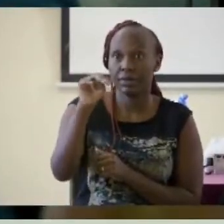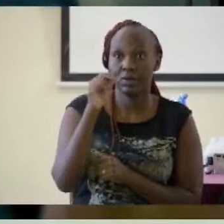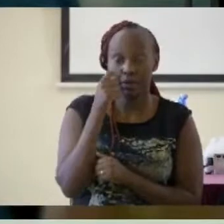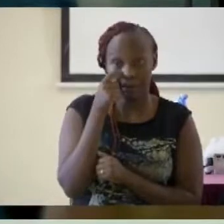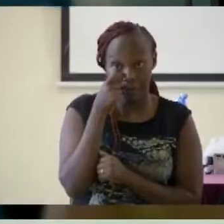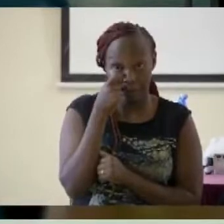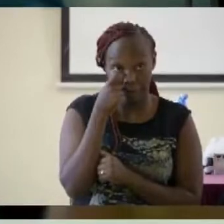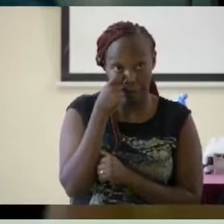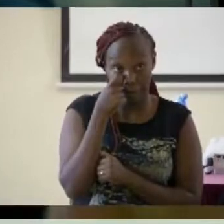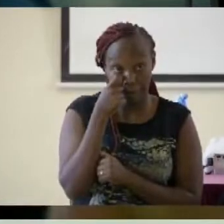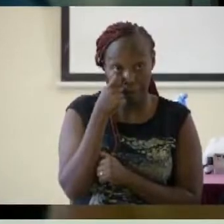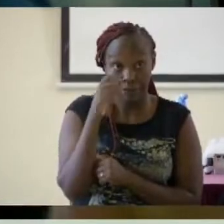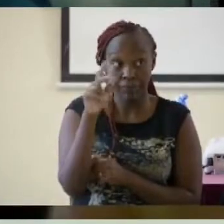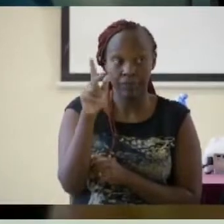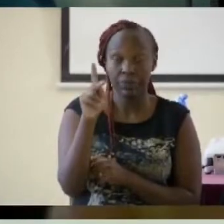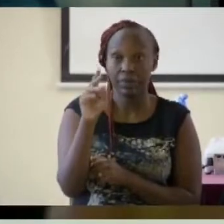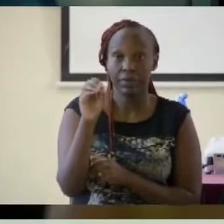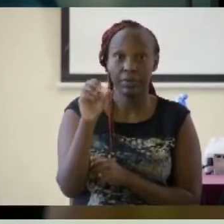here?